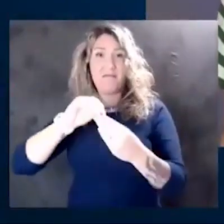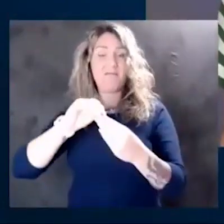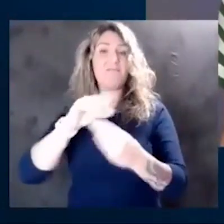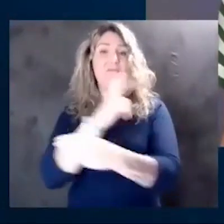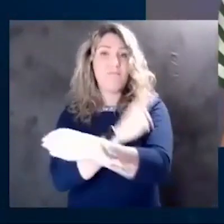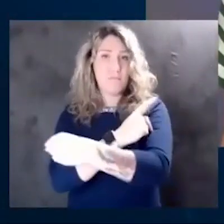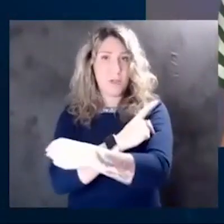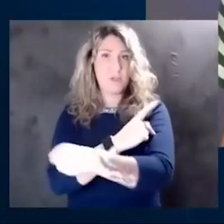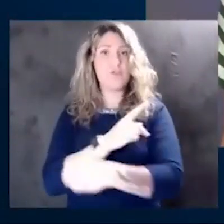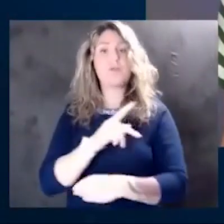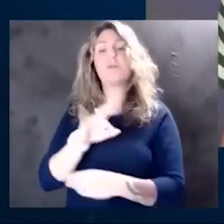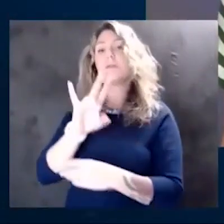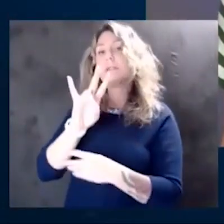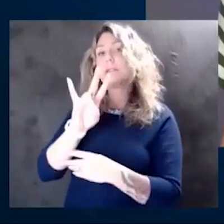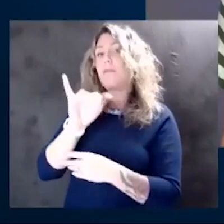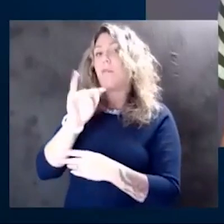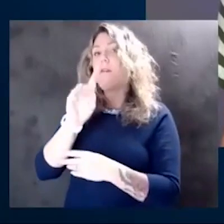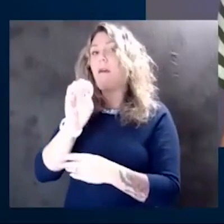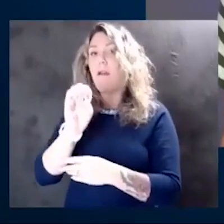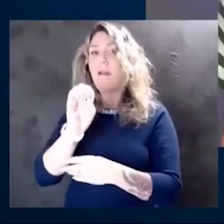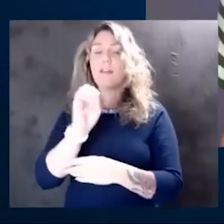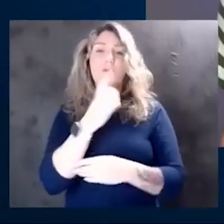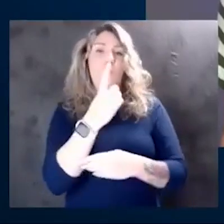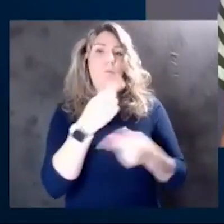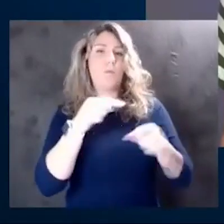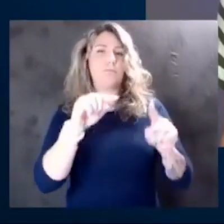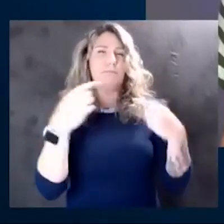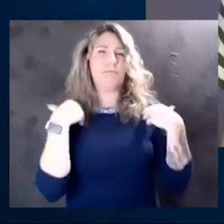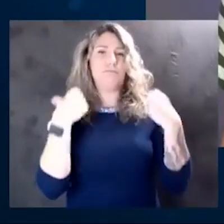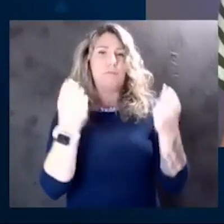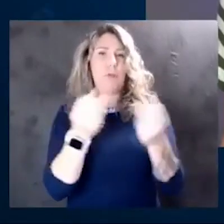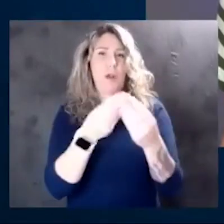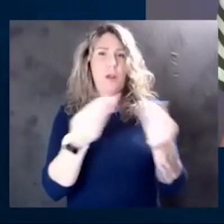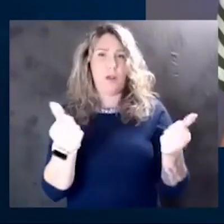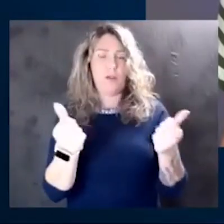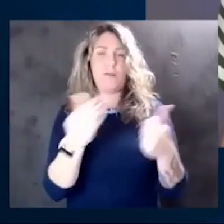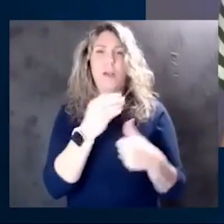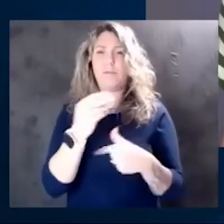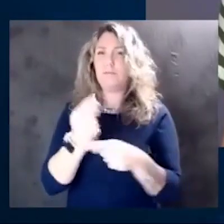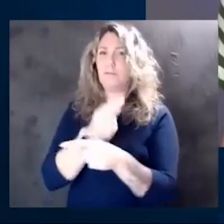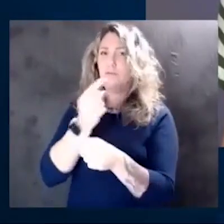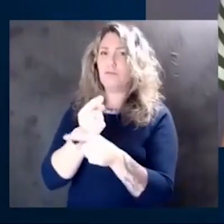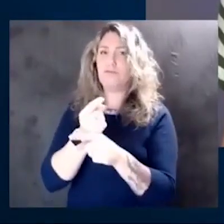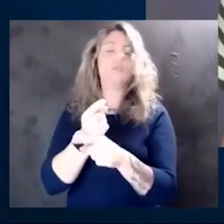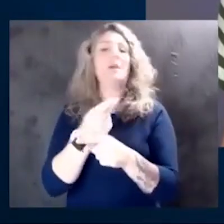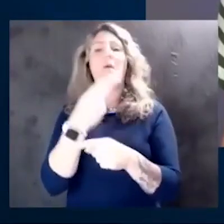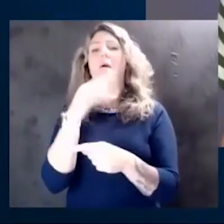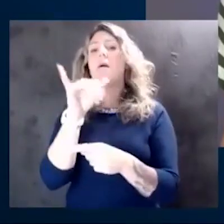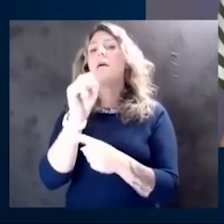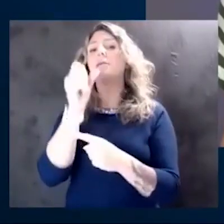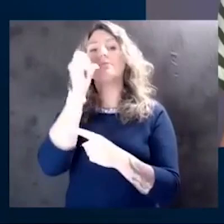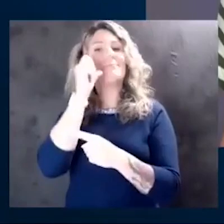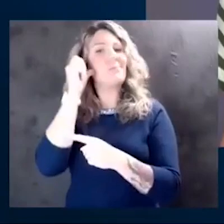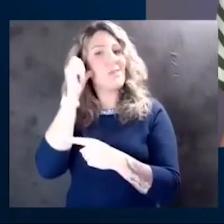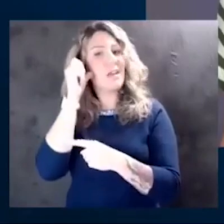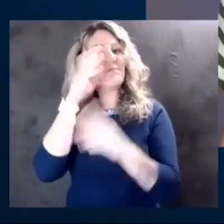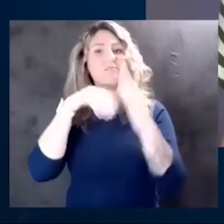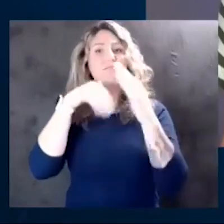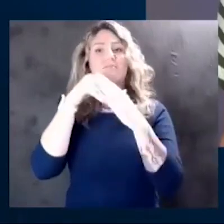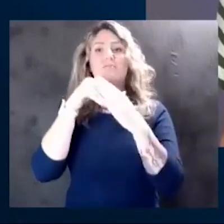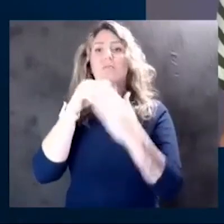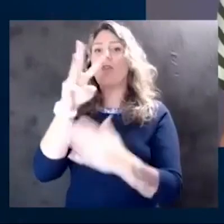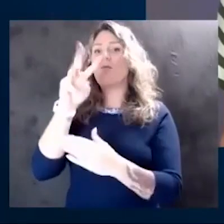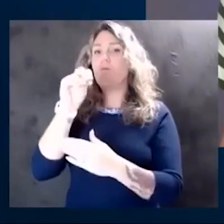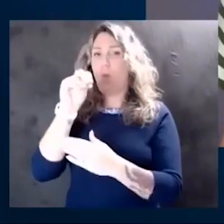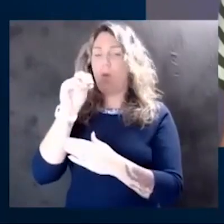7 active patients and 1 in that recovery period. And I was corrected by some of the Hayes people yesterday. They did get up to a total of 40 at one point. So they